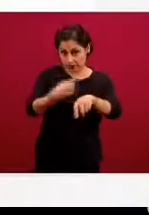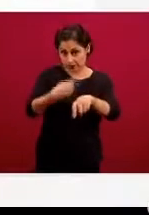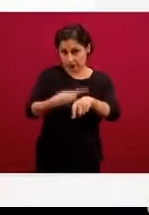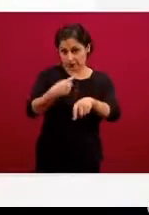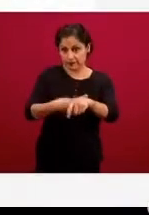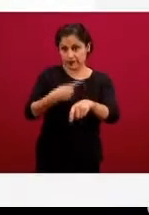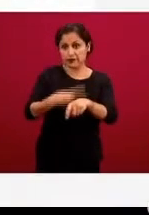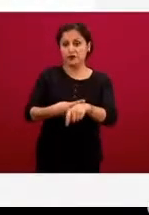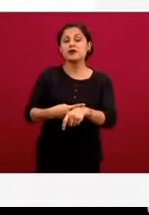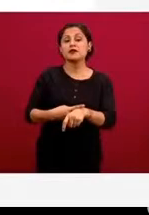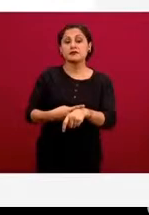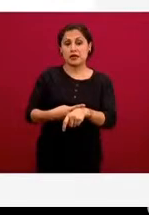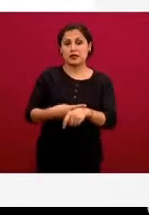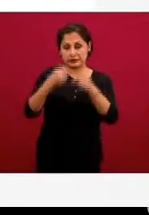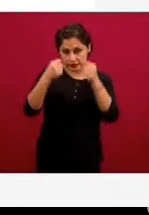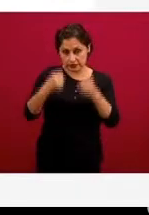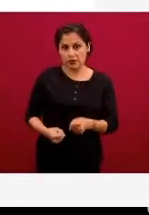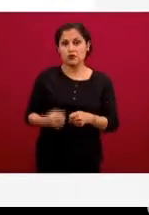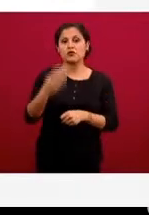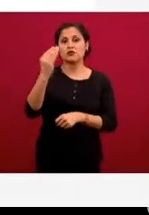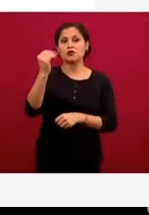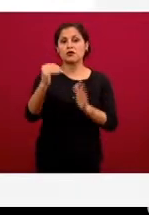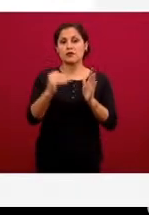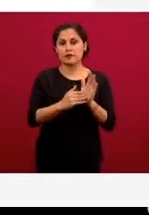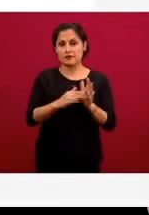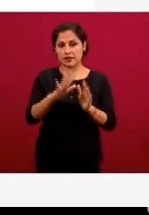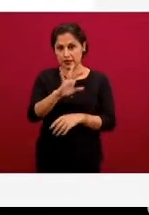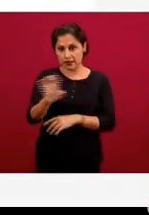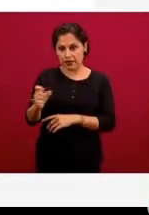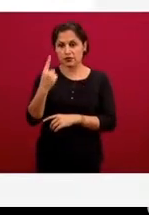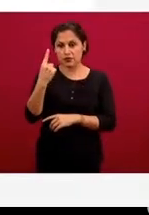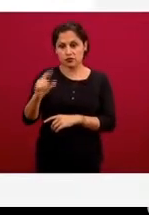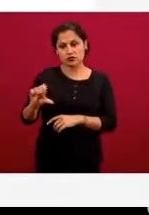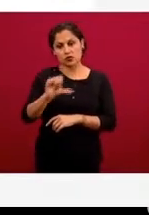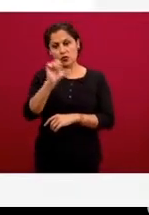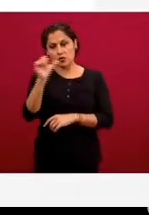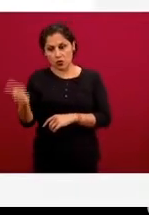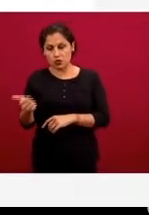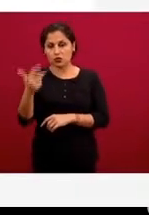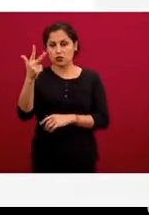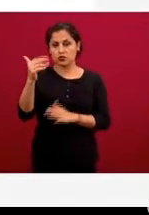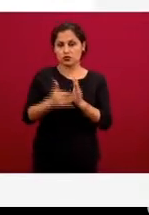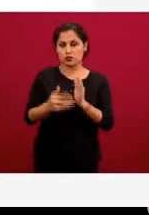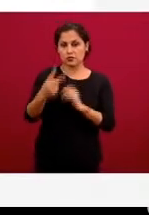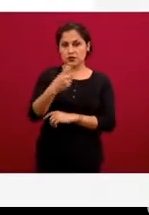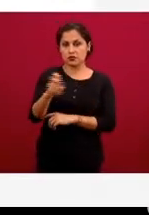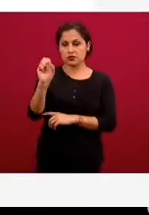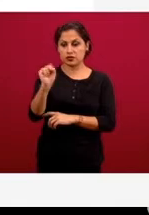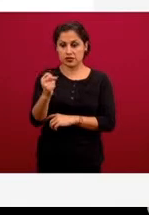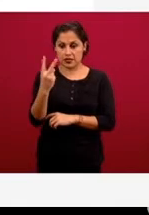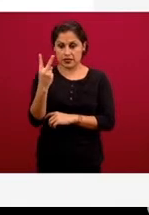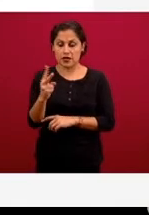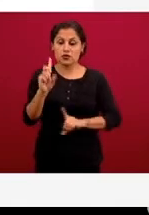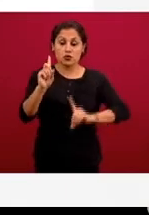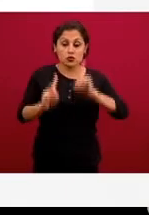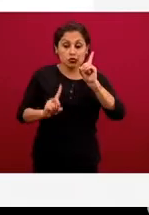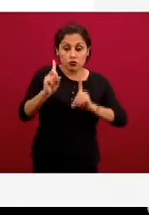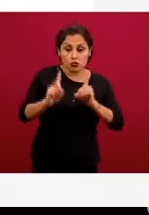are up to today, which are 8,262, which are waiting for